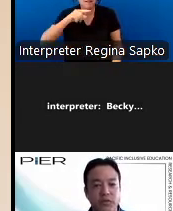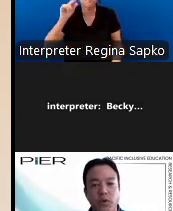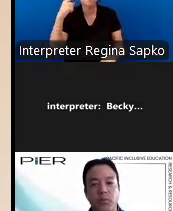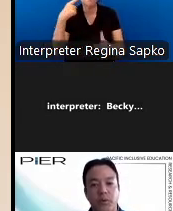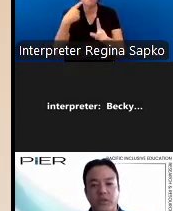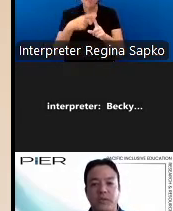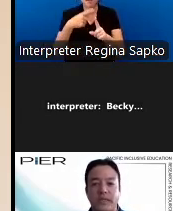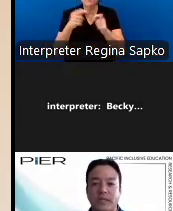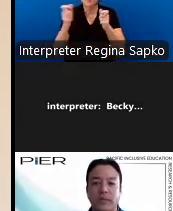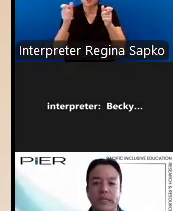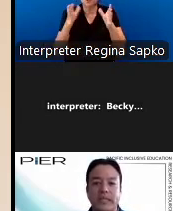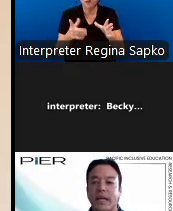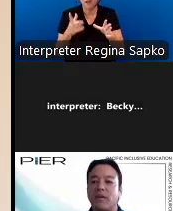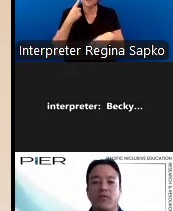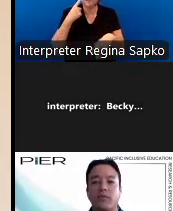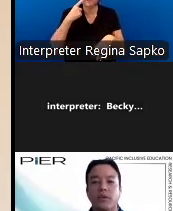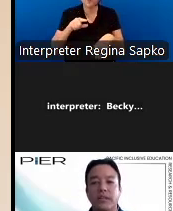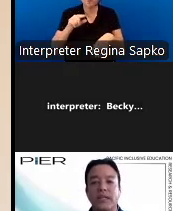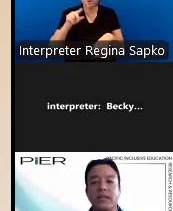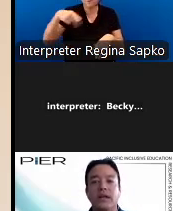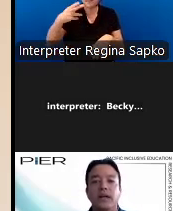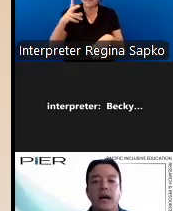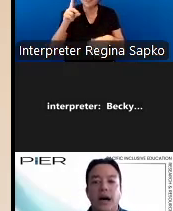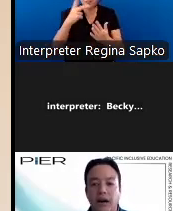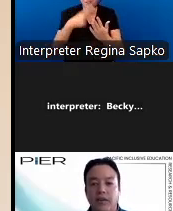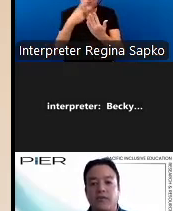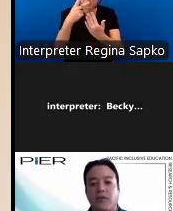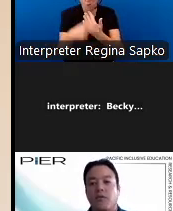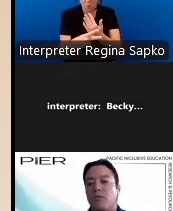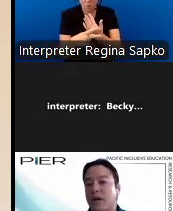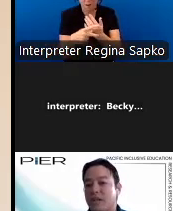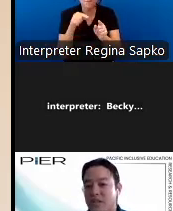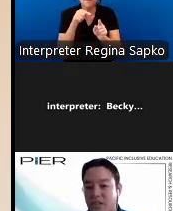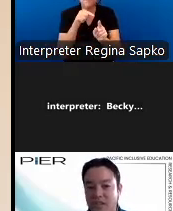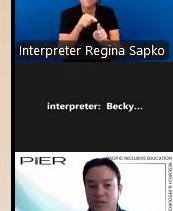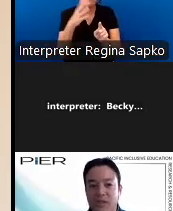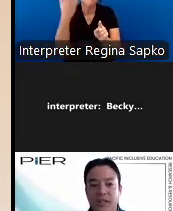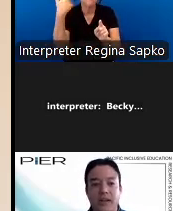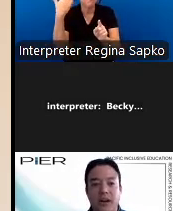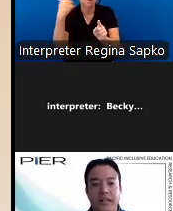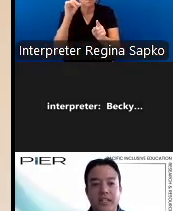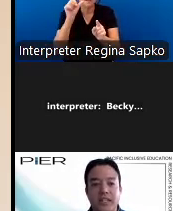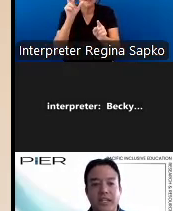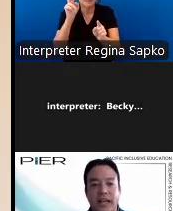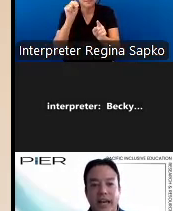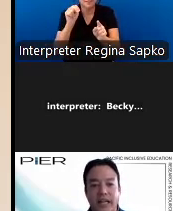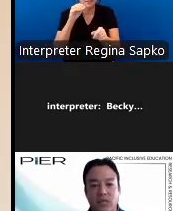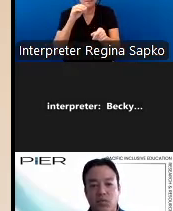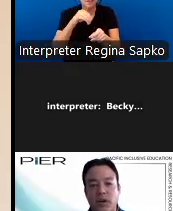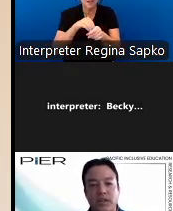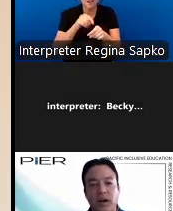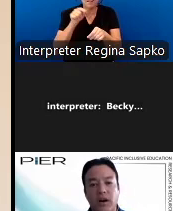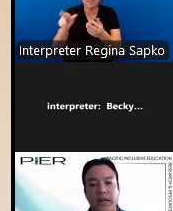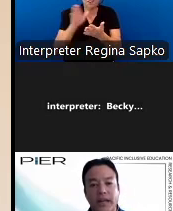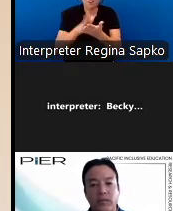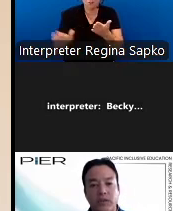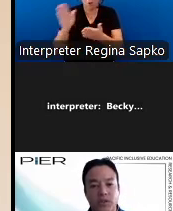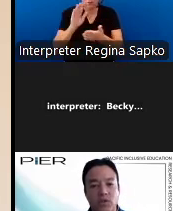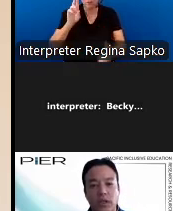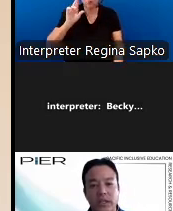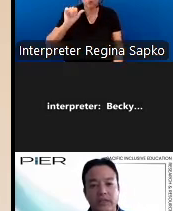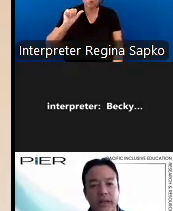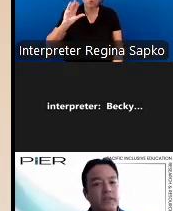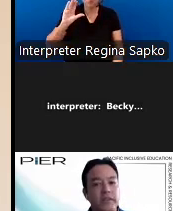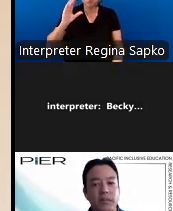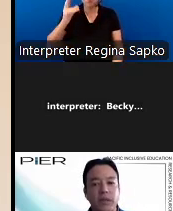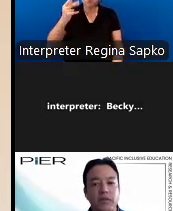development for persons with disabilities and a former dean of Ratchasuda College. He has worked on and researched